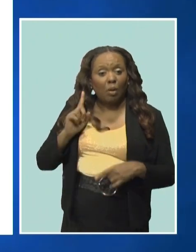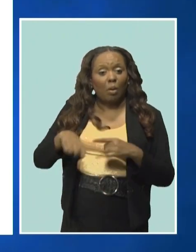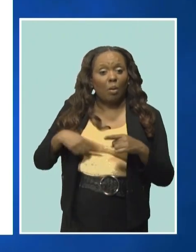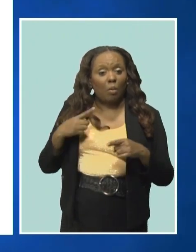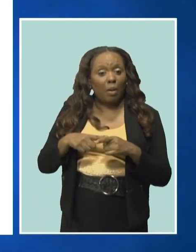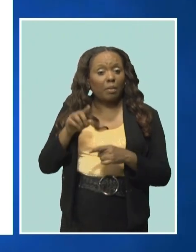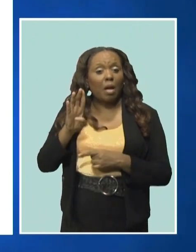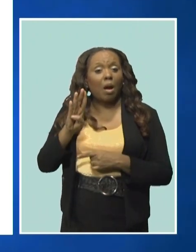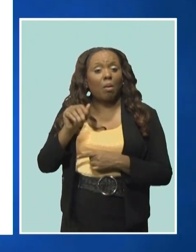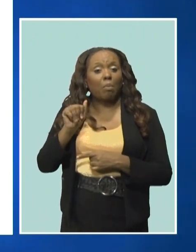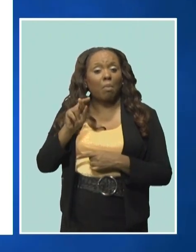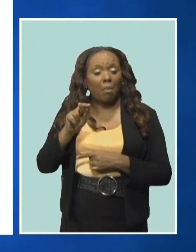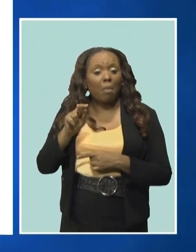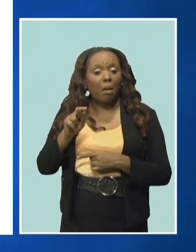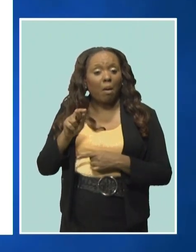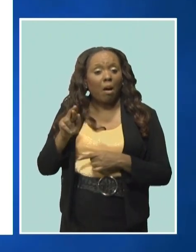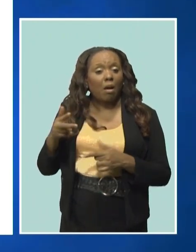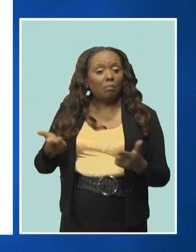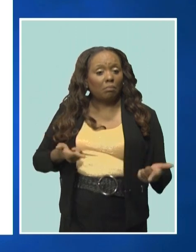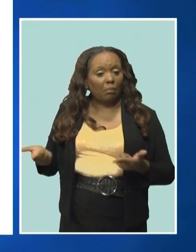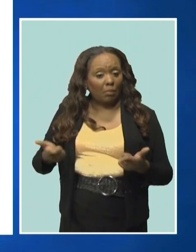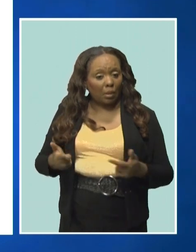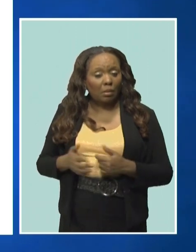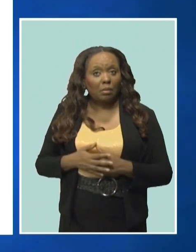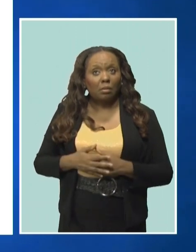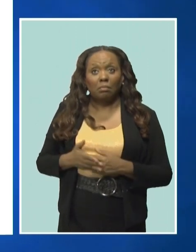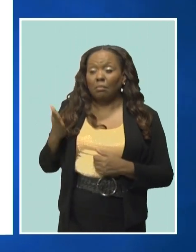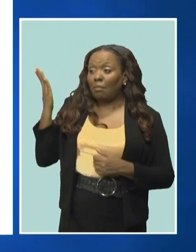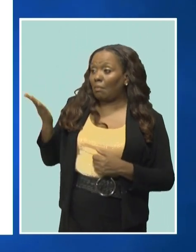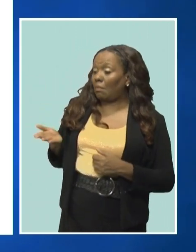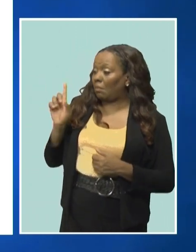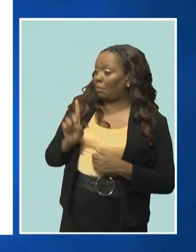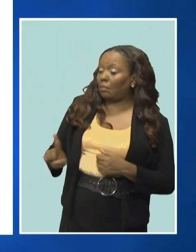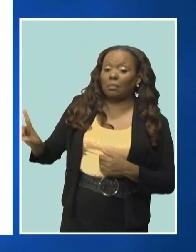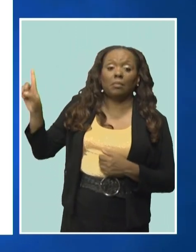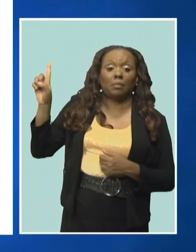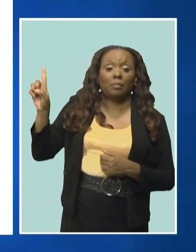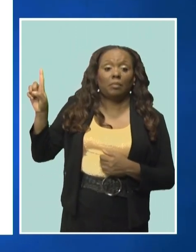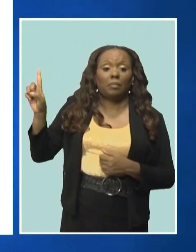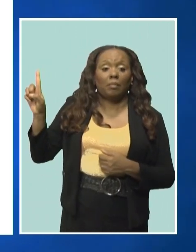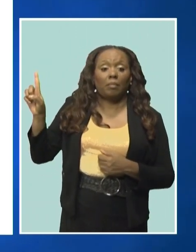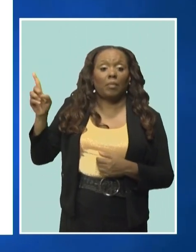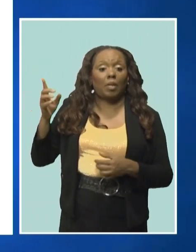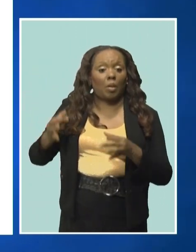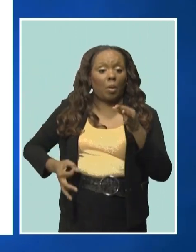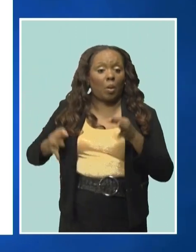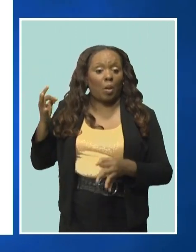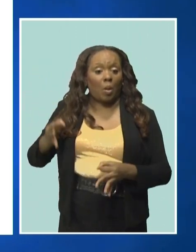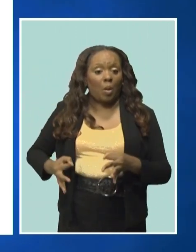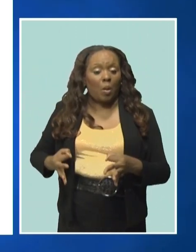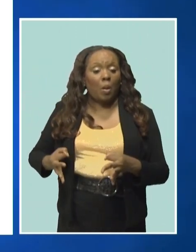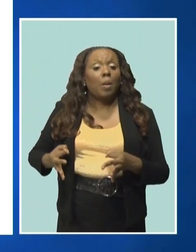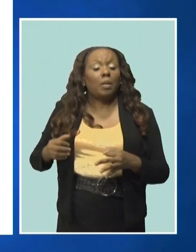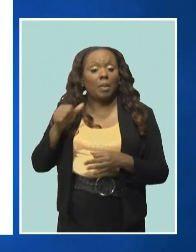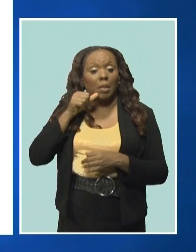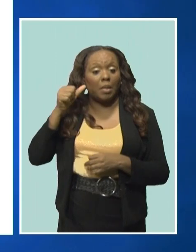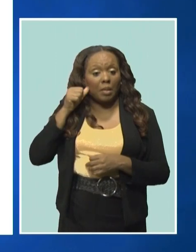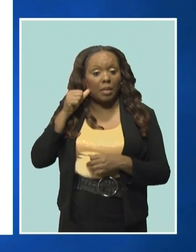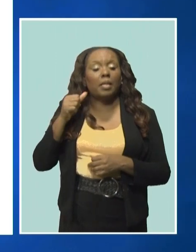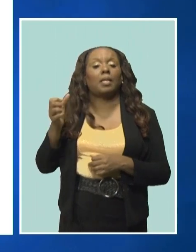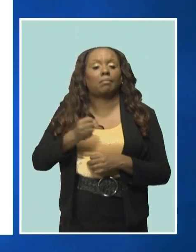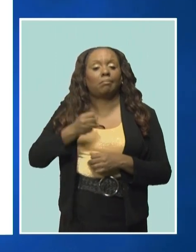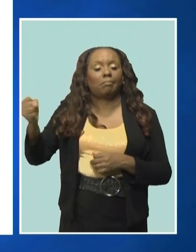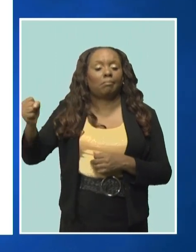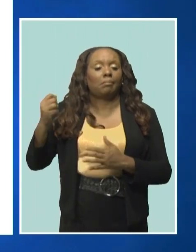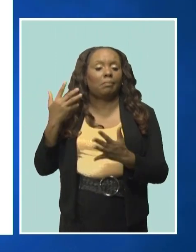in the early hours of the morning. Harper appeared before Magistrate Manila Renee at the District A Magistrates Court yesterday and